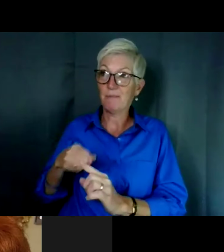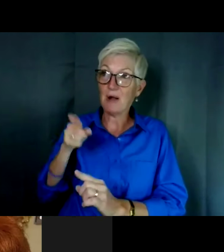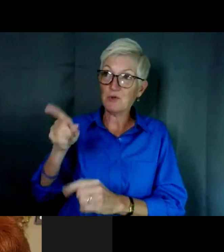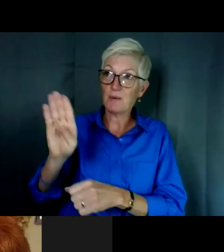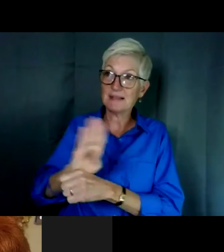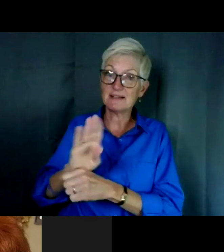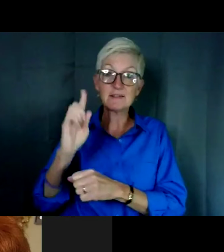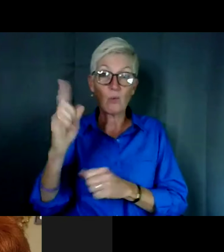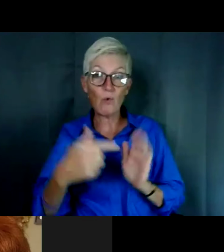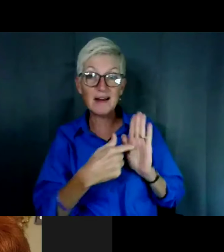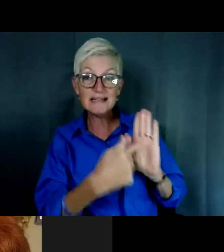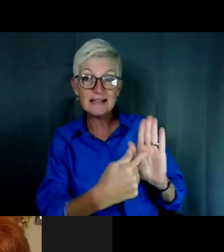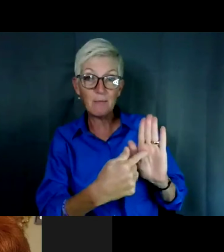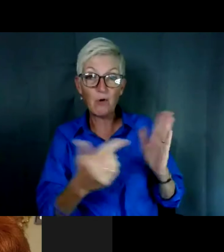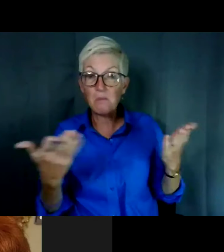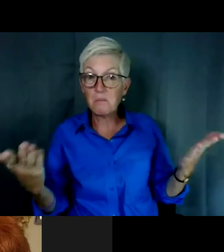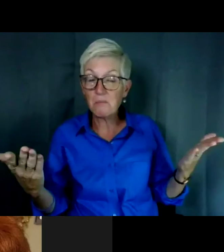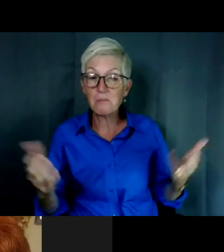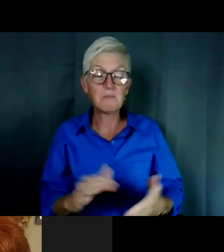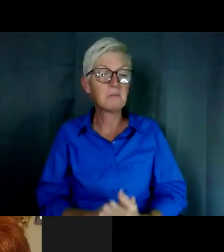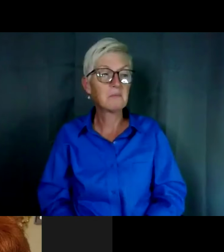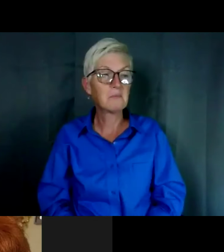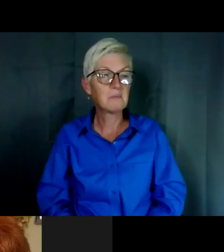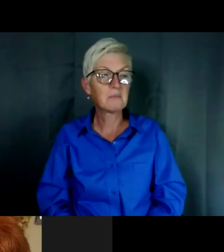One example is,